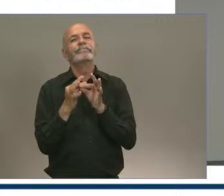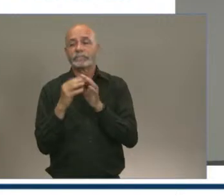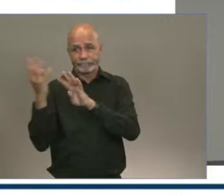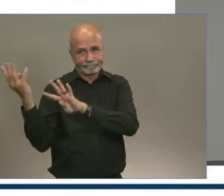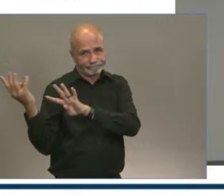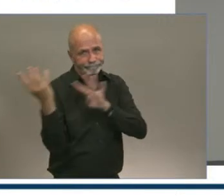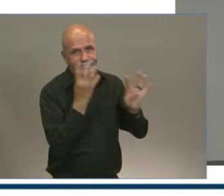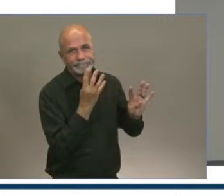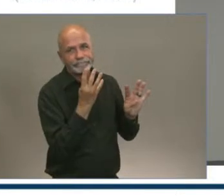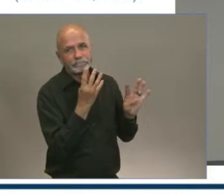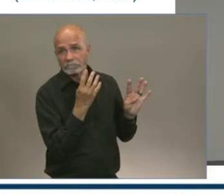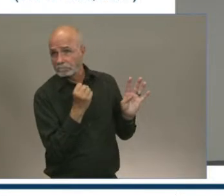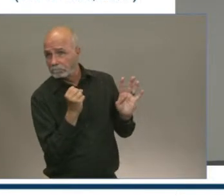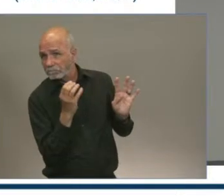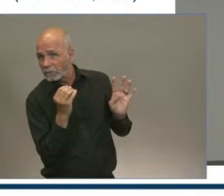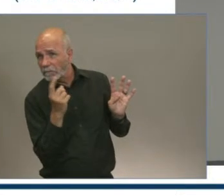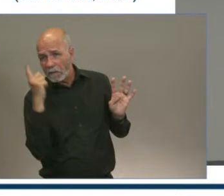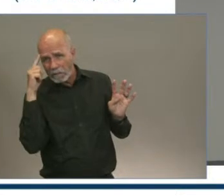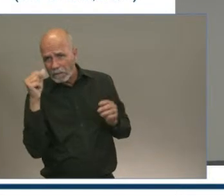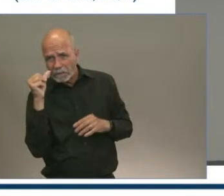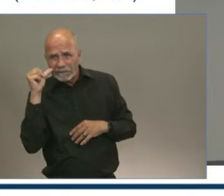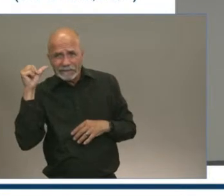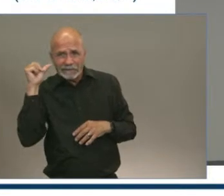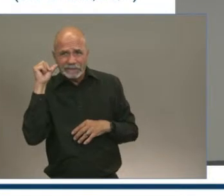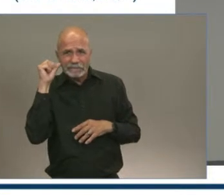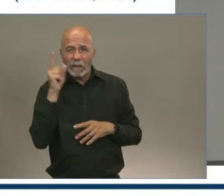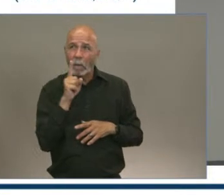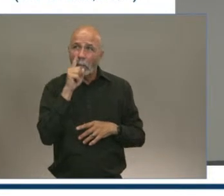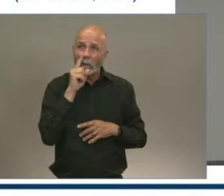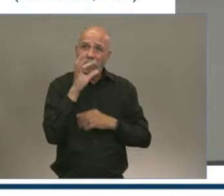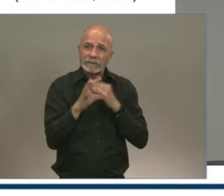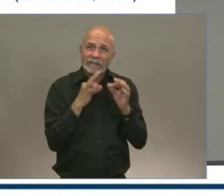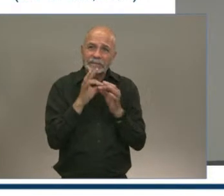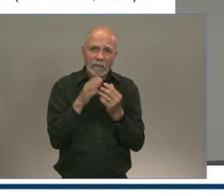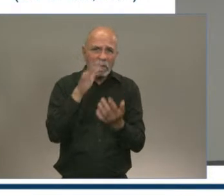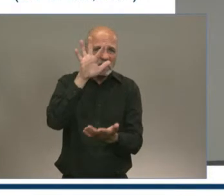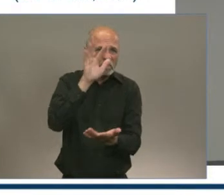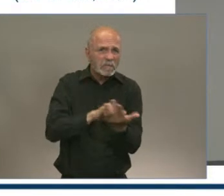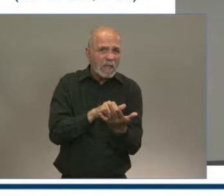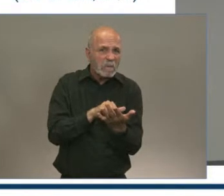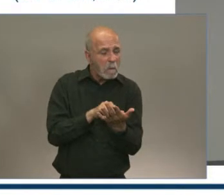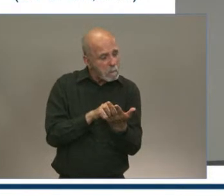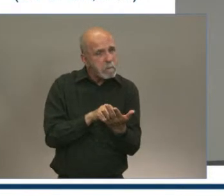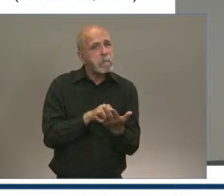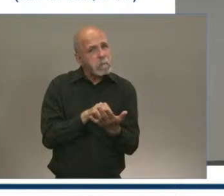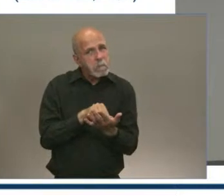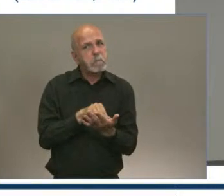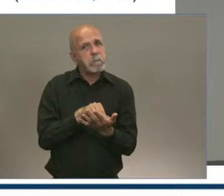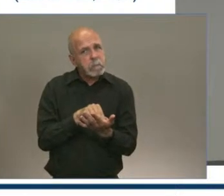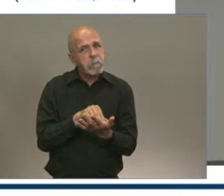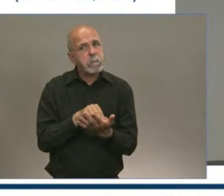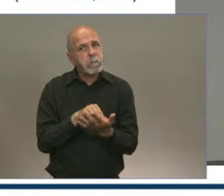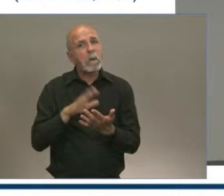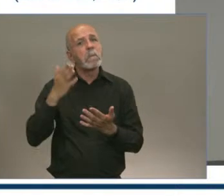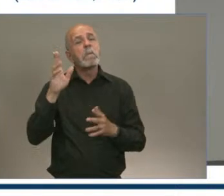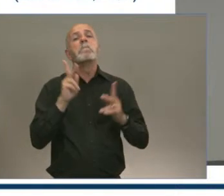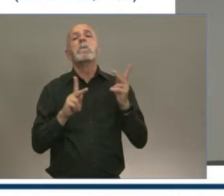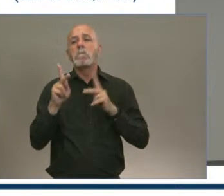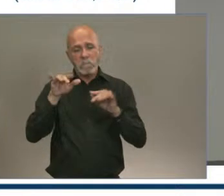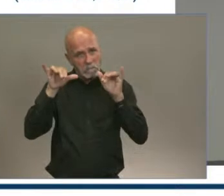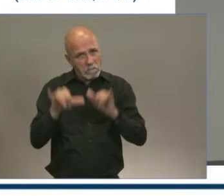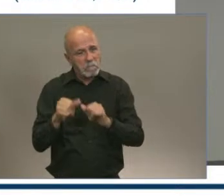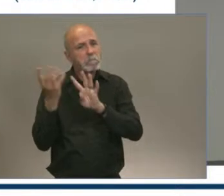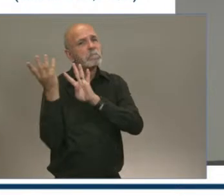almost 5,000 tests done yesterday. So a lot of that has to be people who are still coming forward and, in a way, our different streams, whether